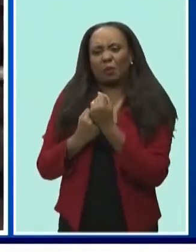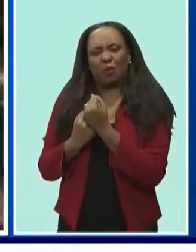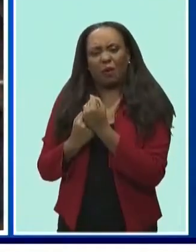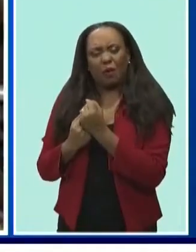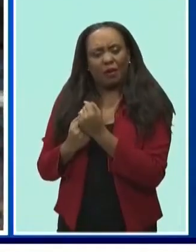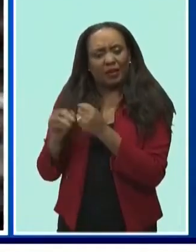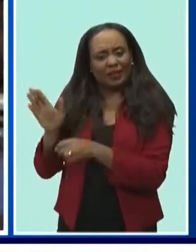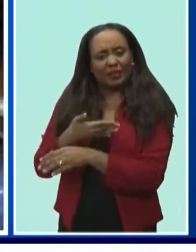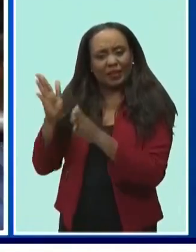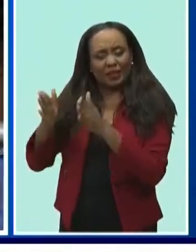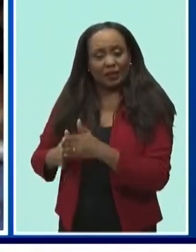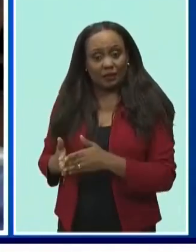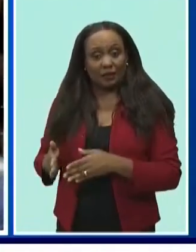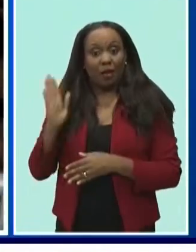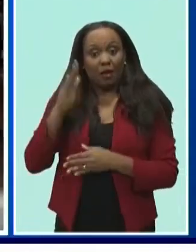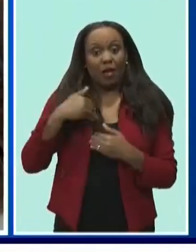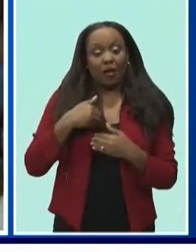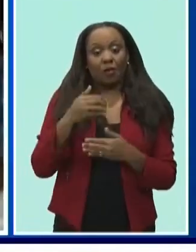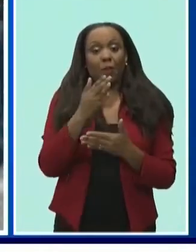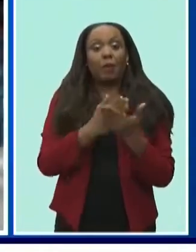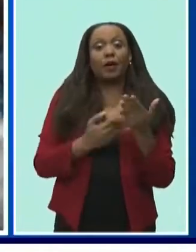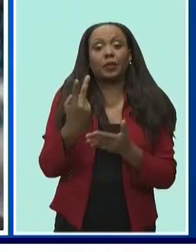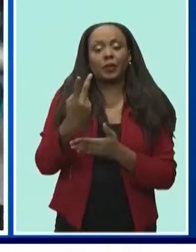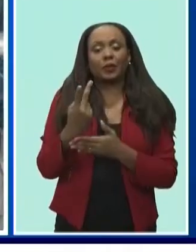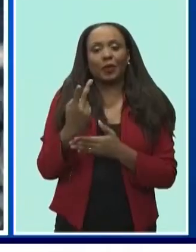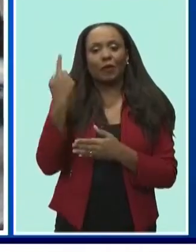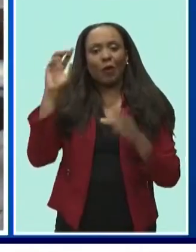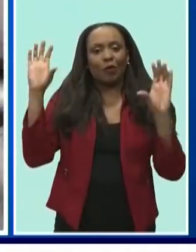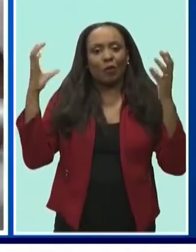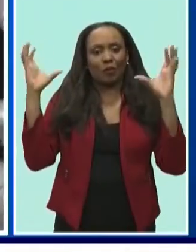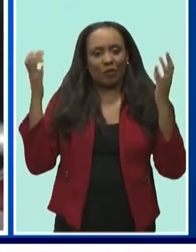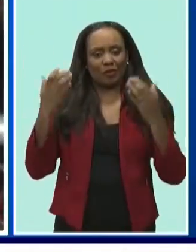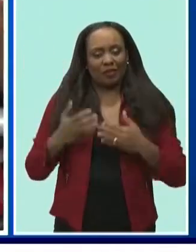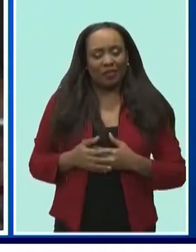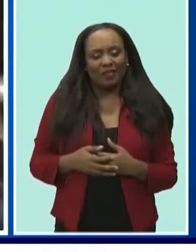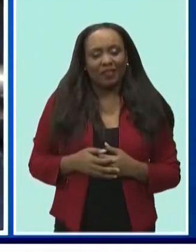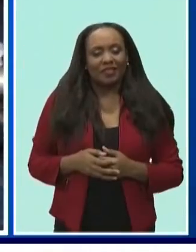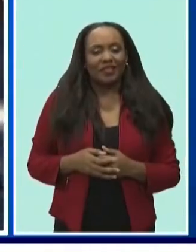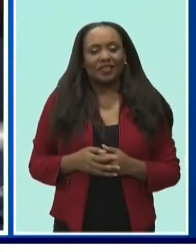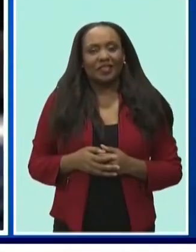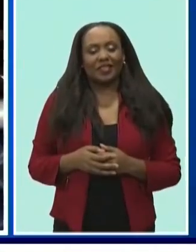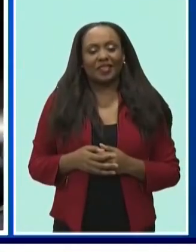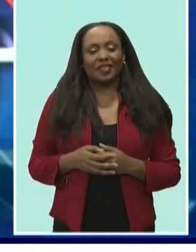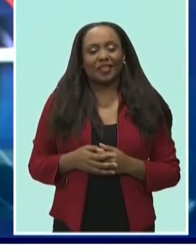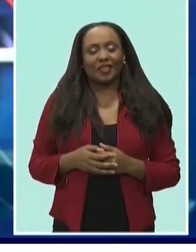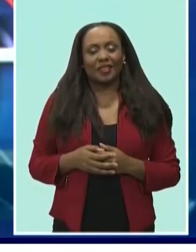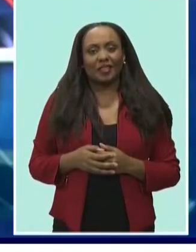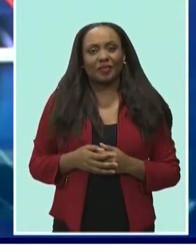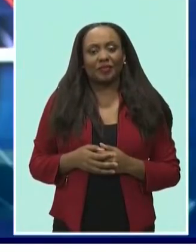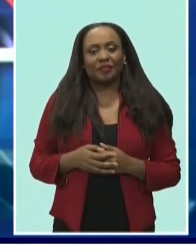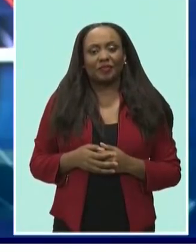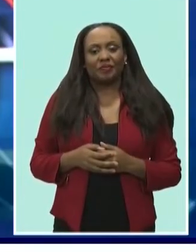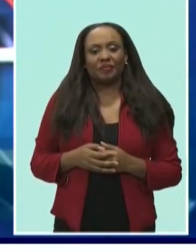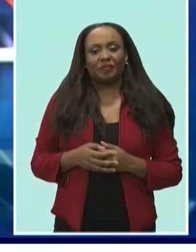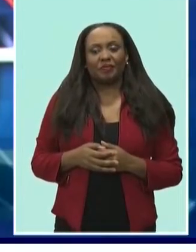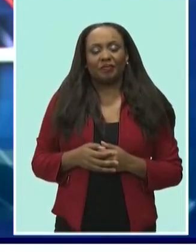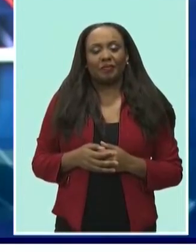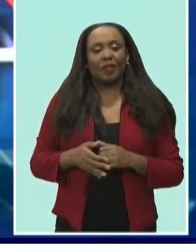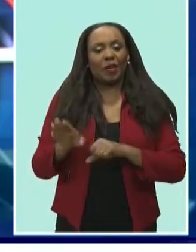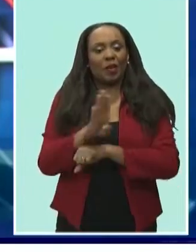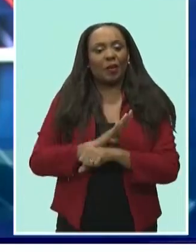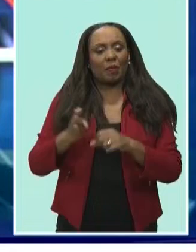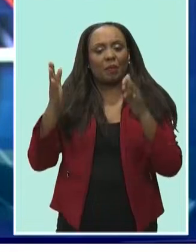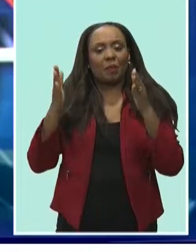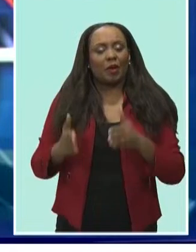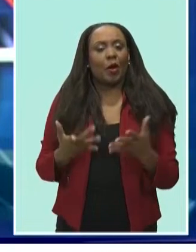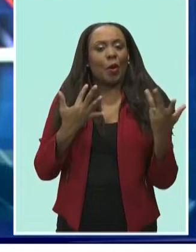say a part 2 will be coming for Crop Over. Lisa Broom, CBC News. Barbadians are awaiting the return of the artist